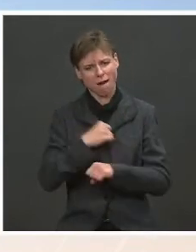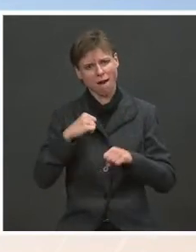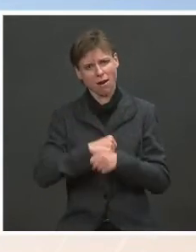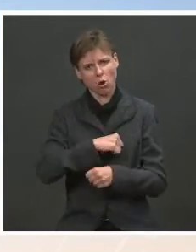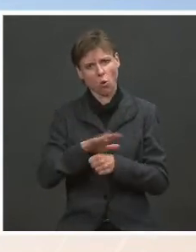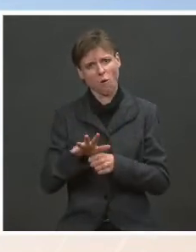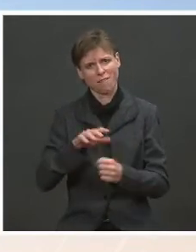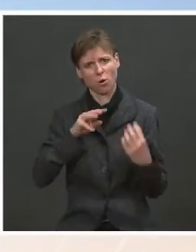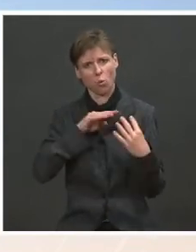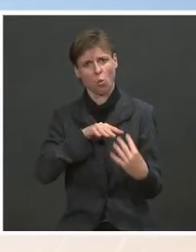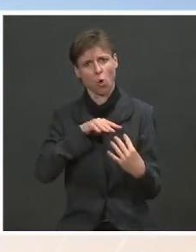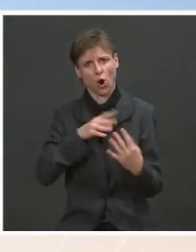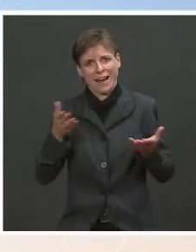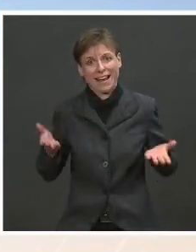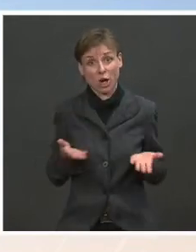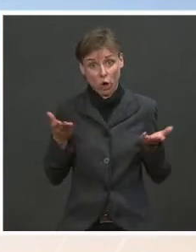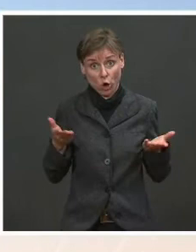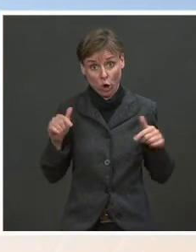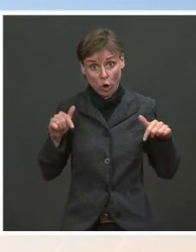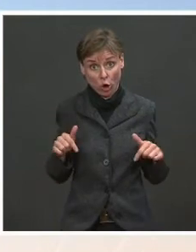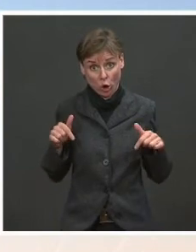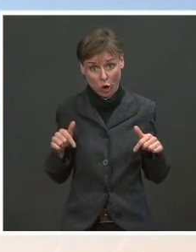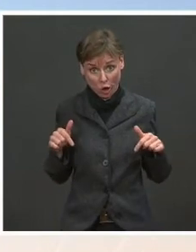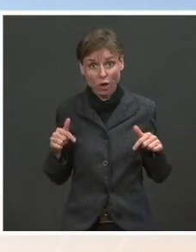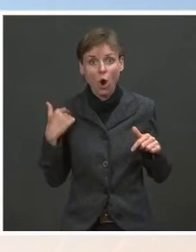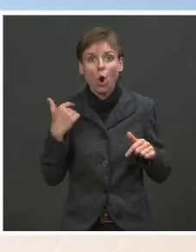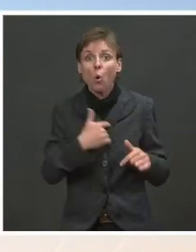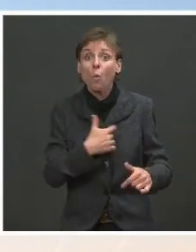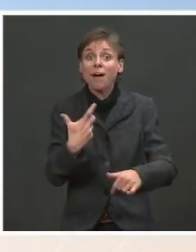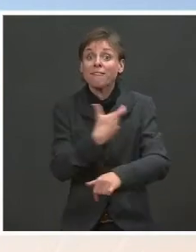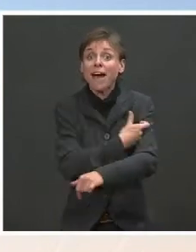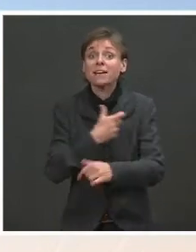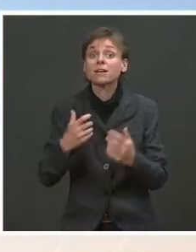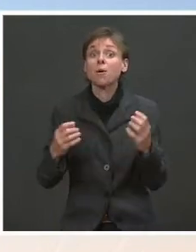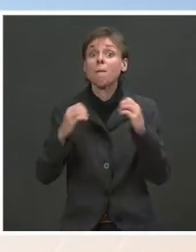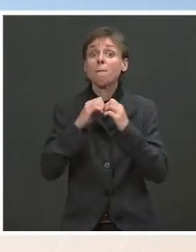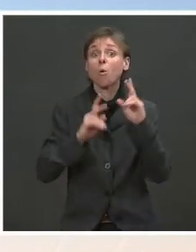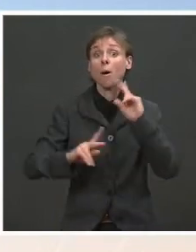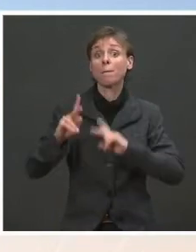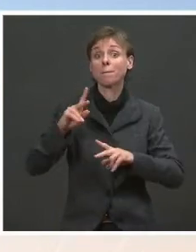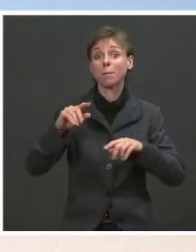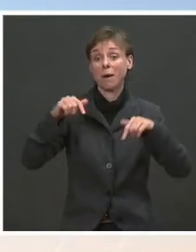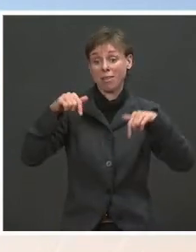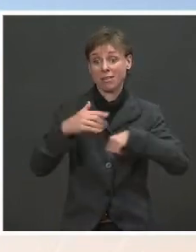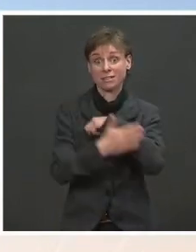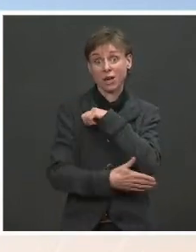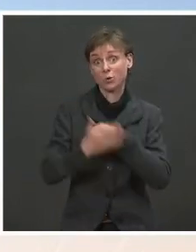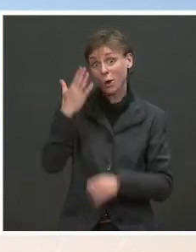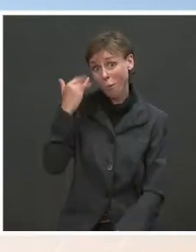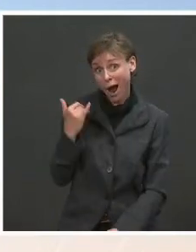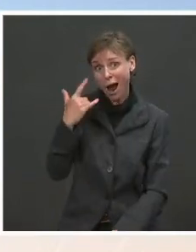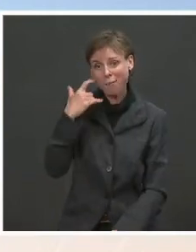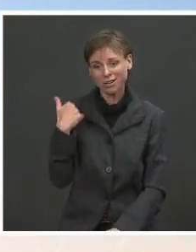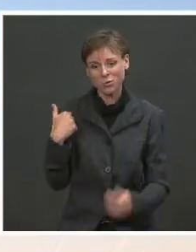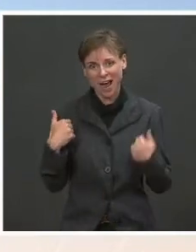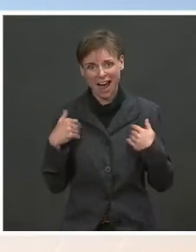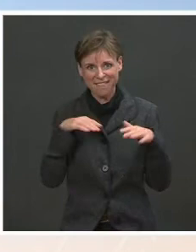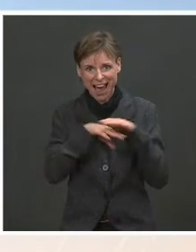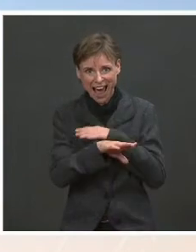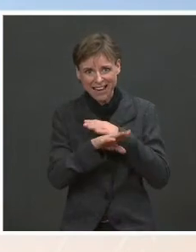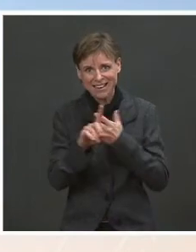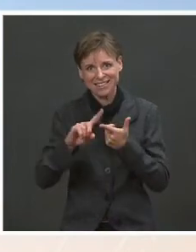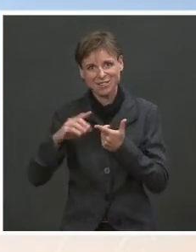vaccinated more people in this country because of access, because of supply, because of operational capacity